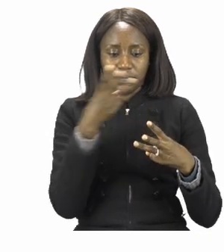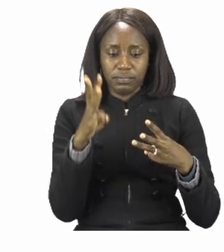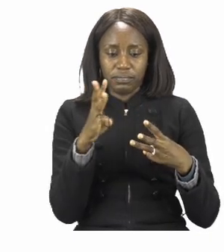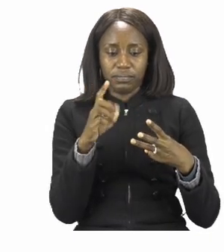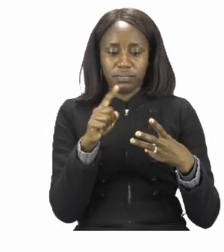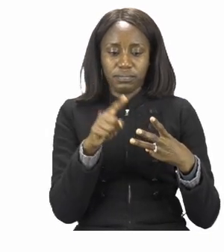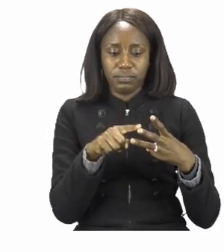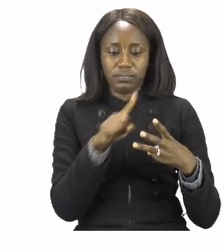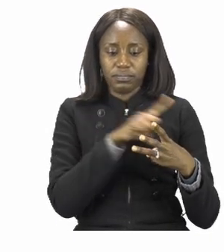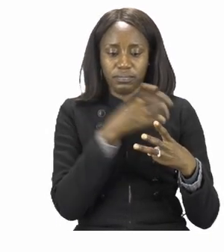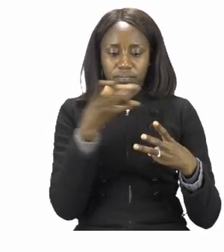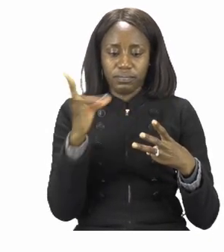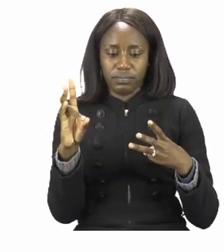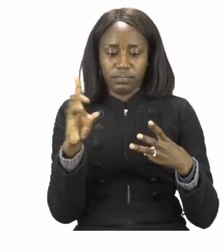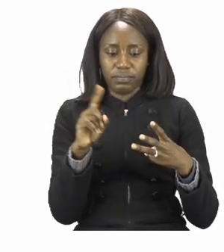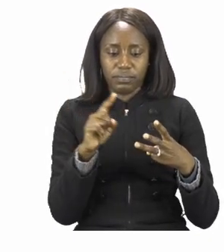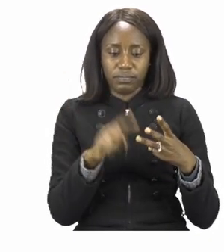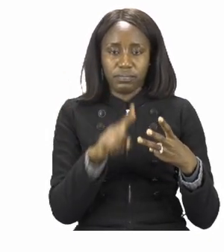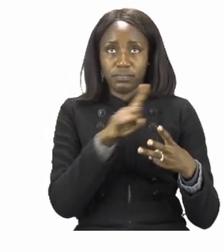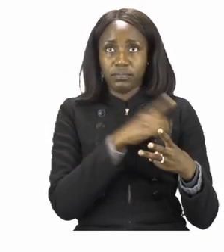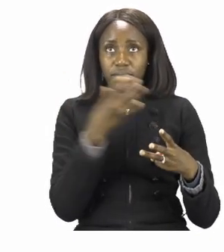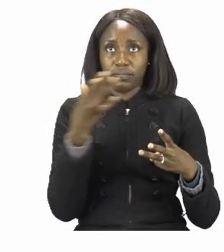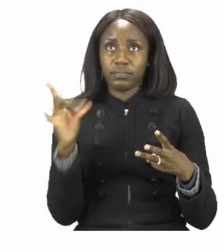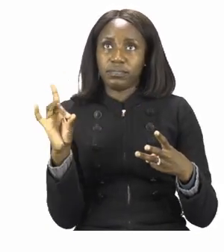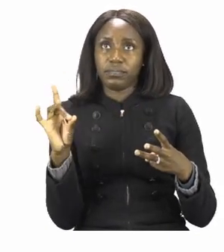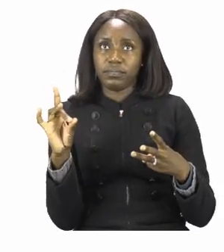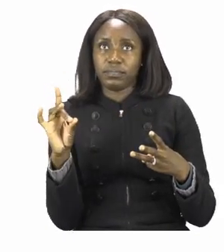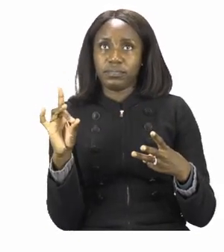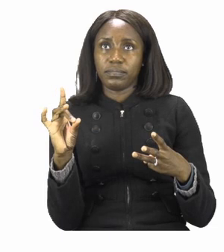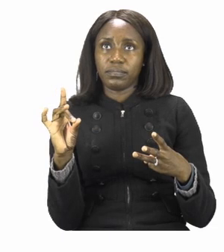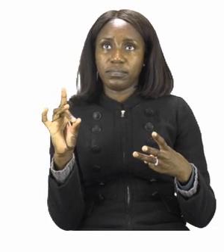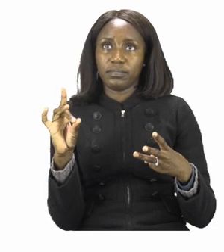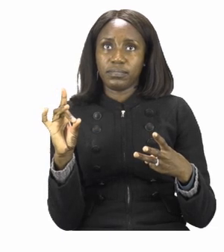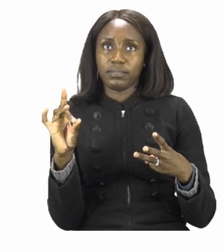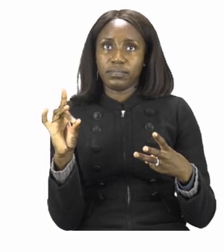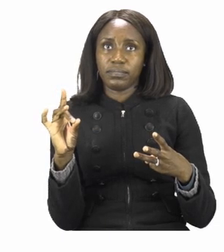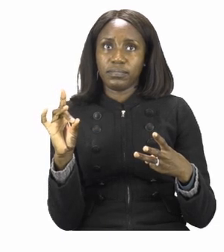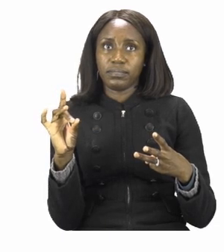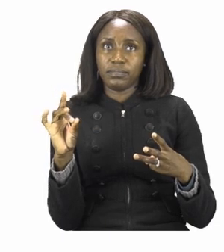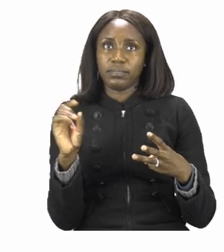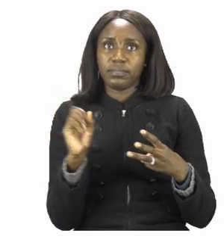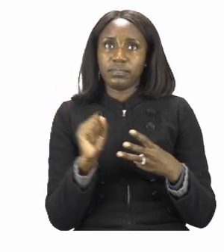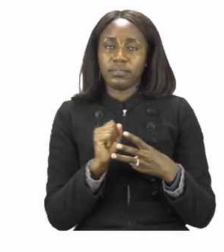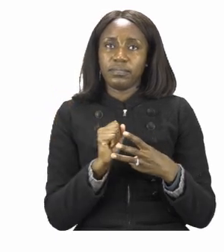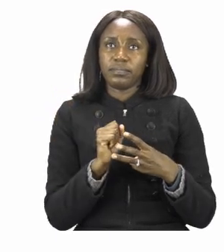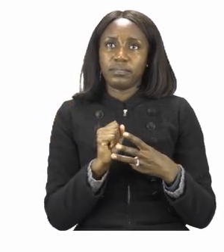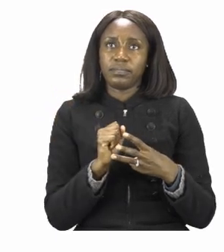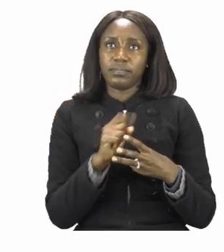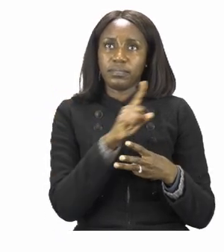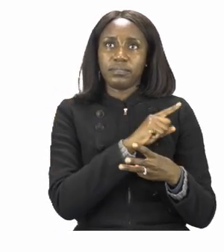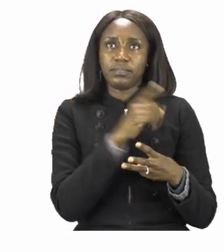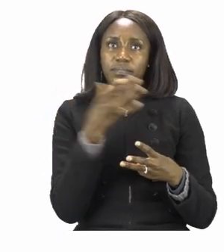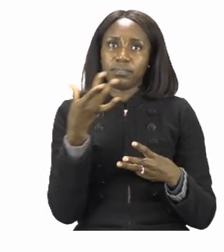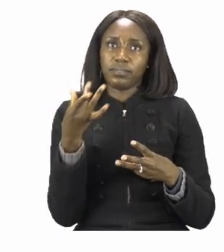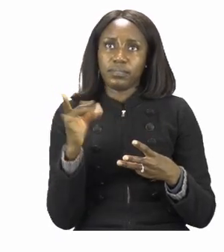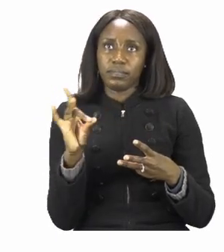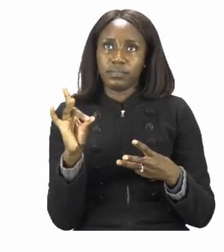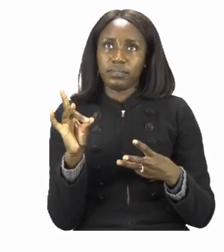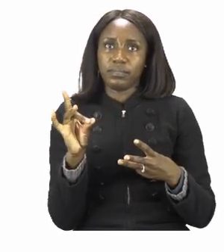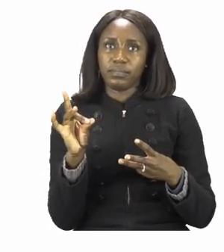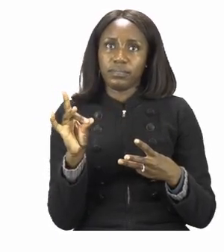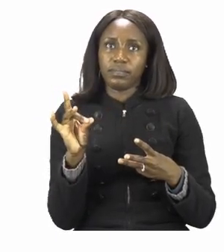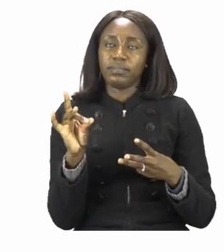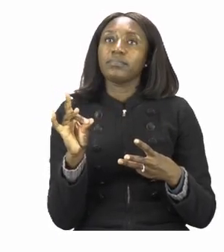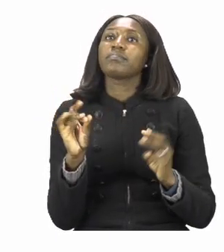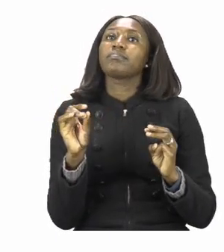16, 17, and 18. So 18 is the one